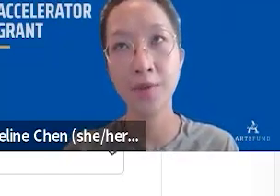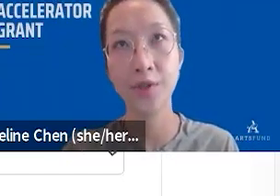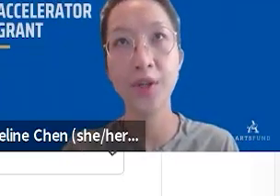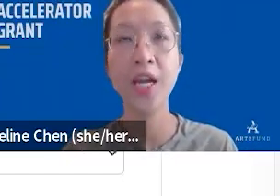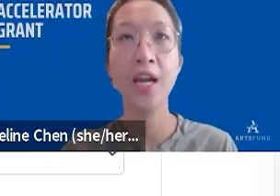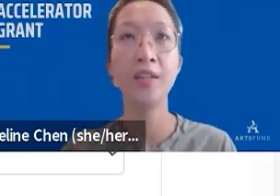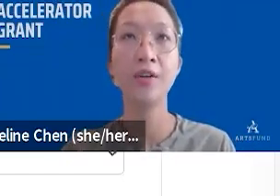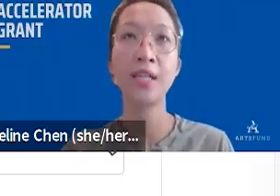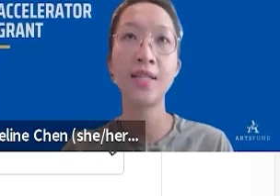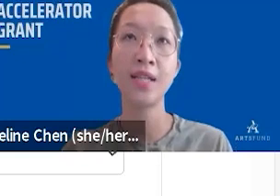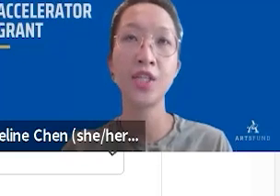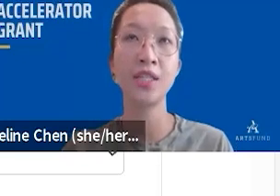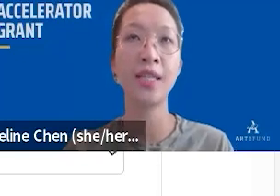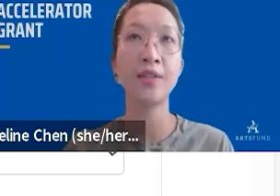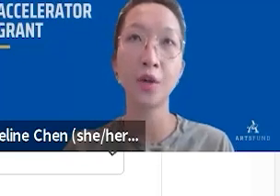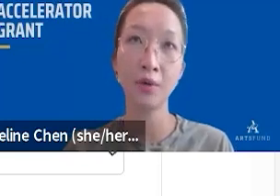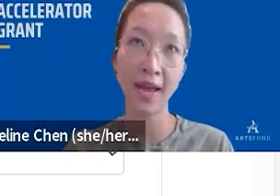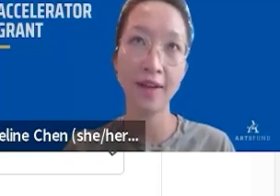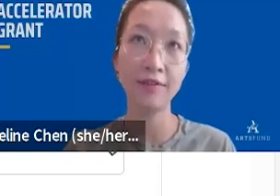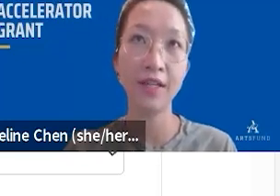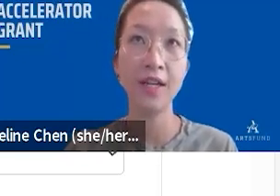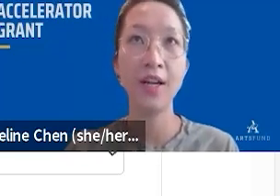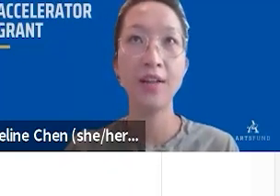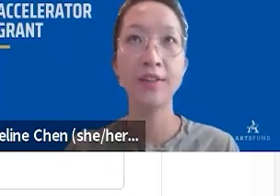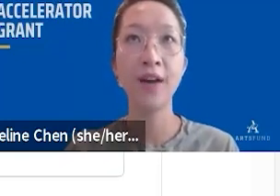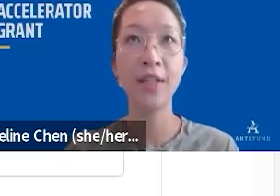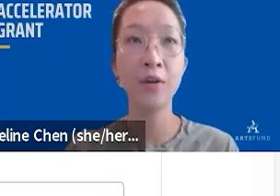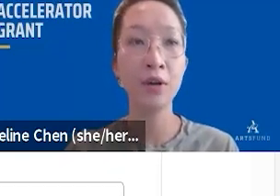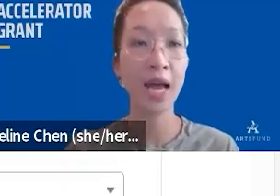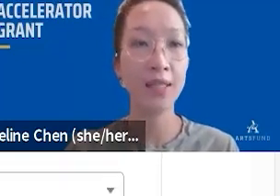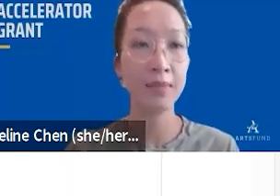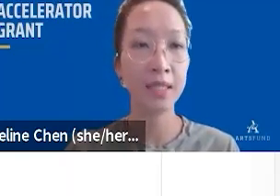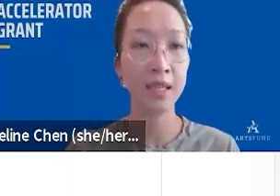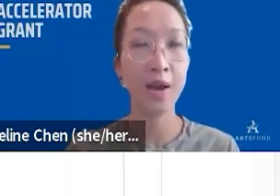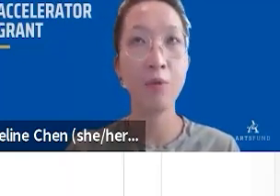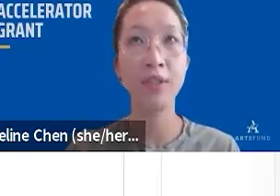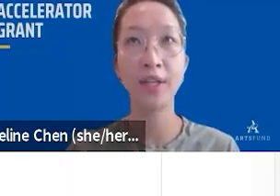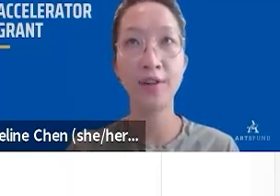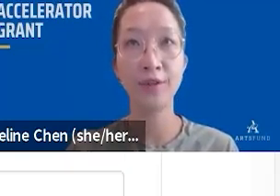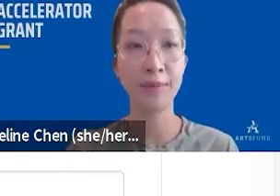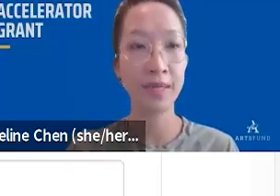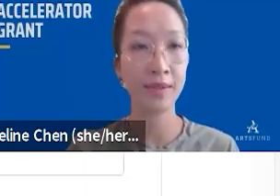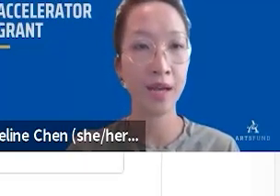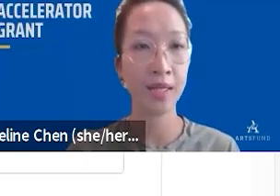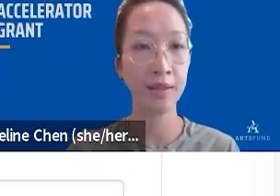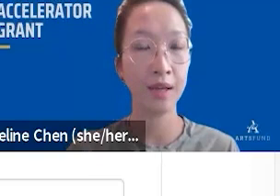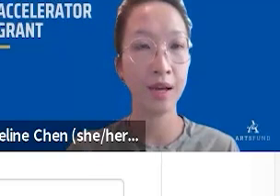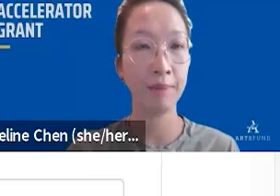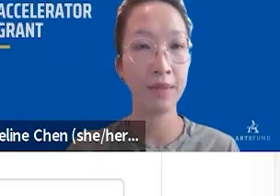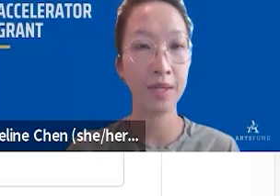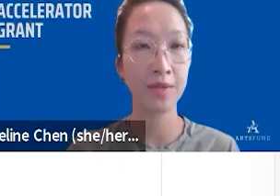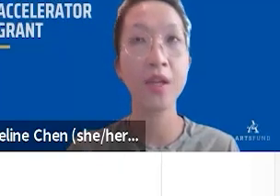physical sponsor and organization that don't have. The final element I want to cover